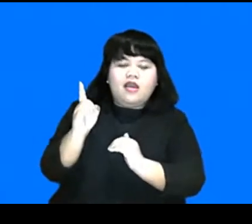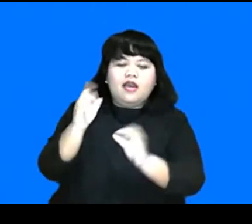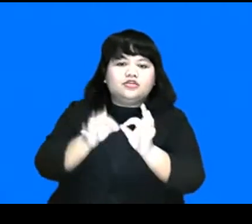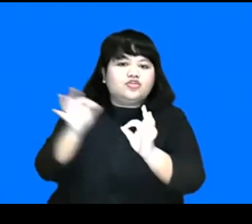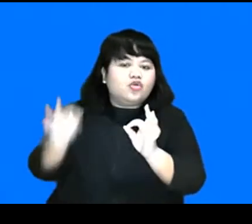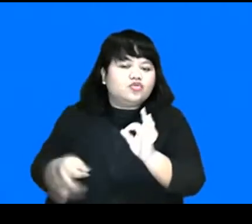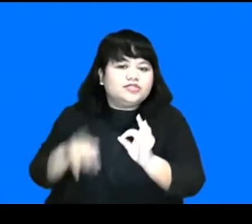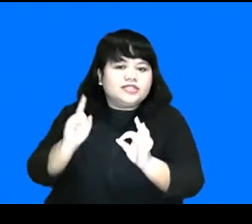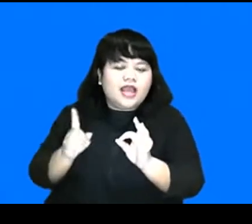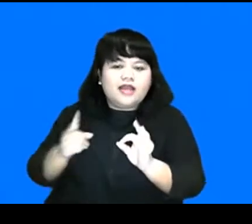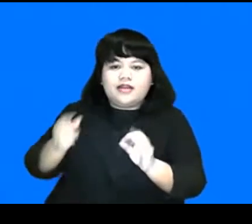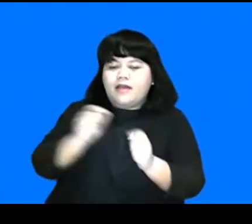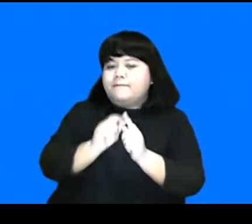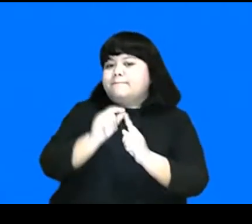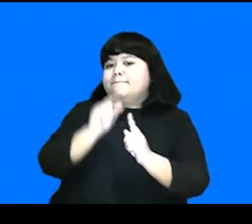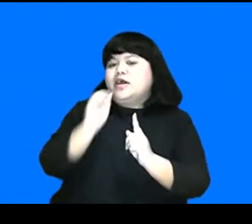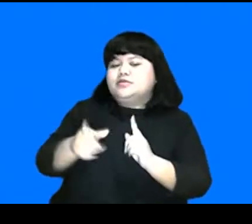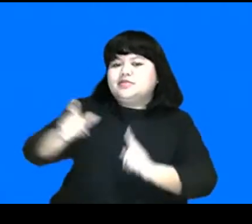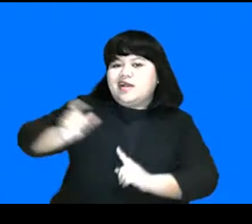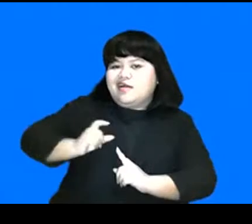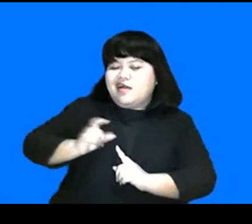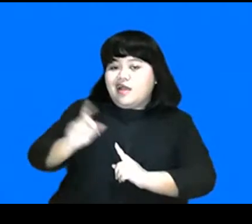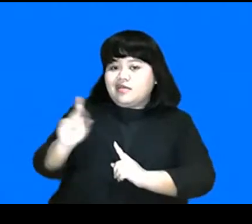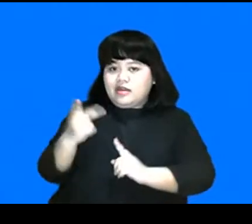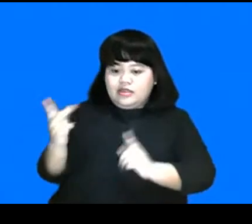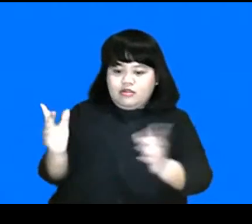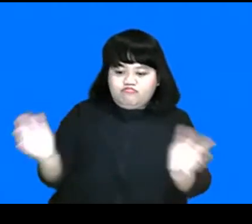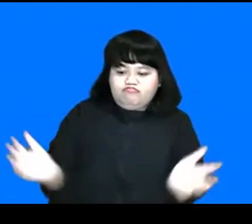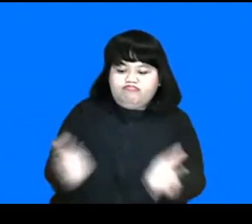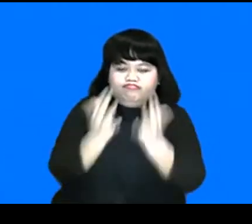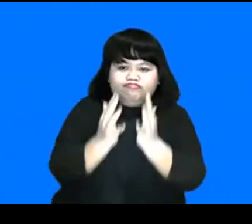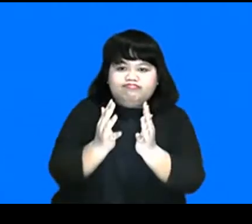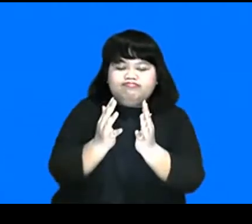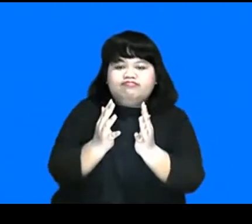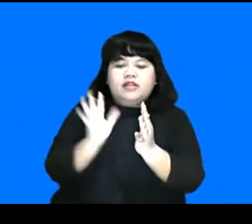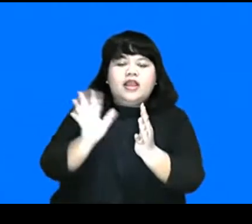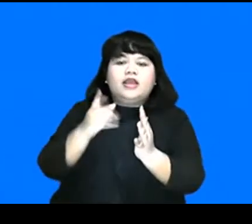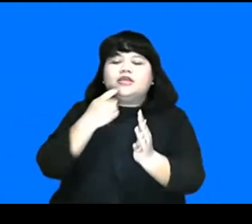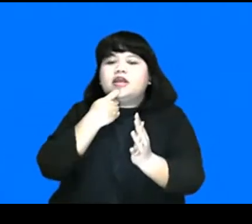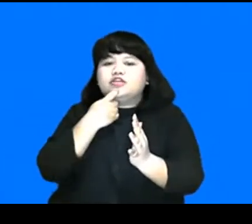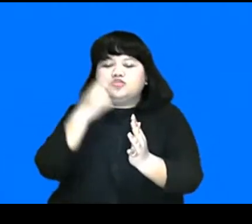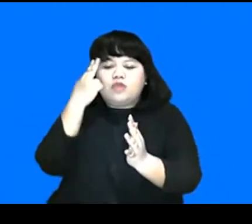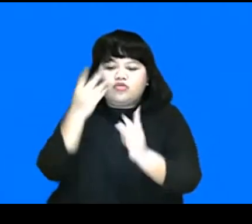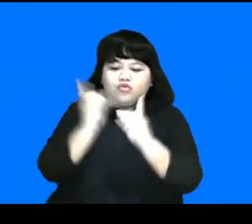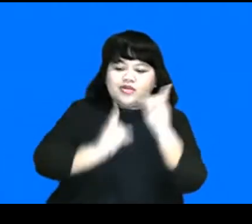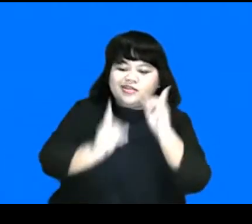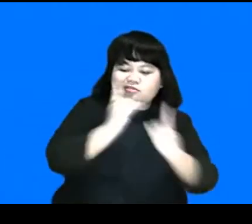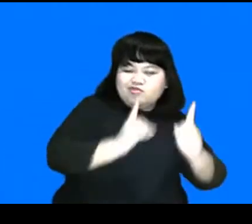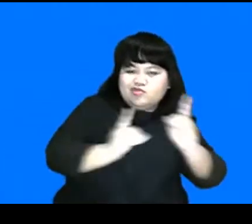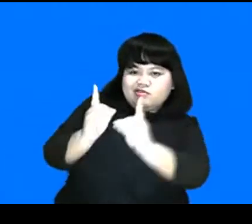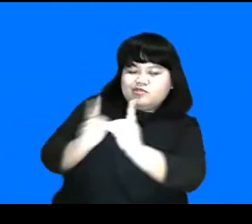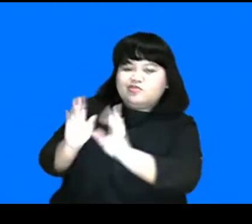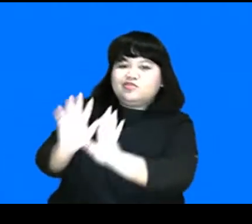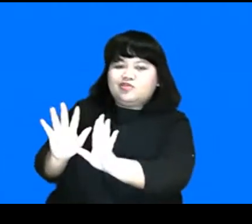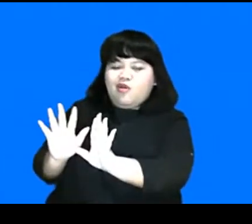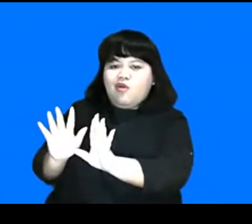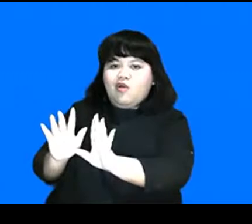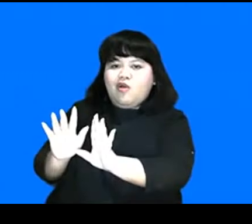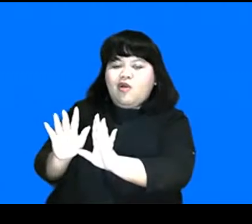here to not only discuss it between ourselves, but take it further and make sure that we fulfill our